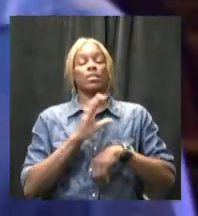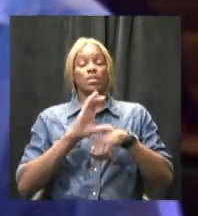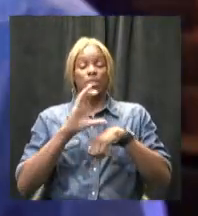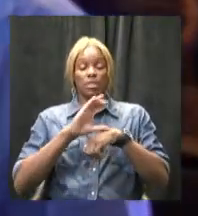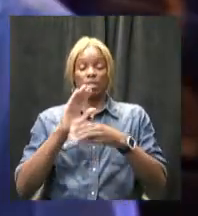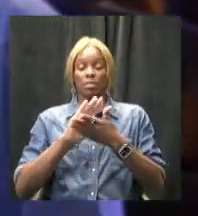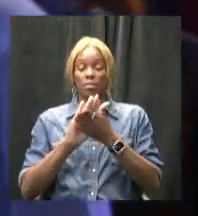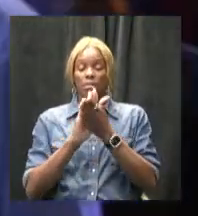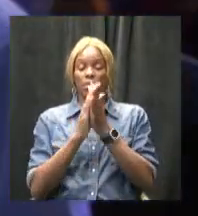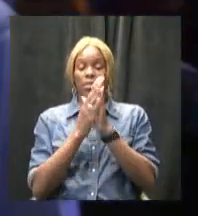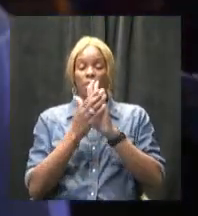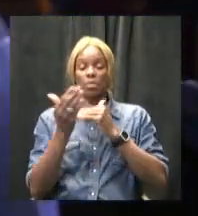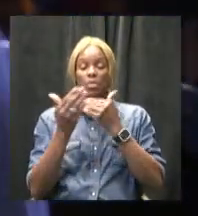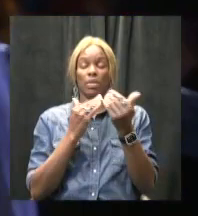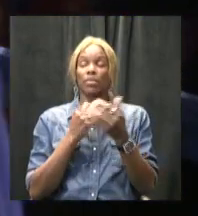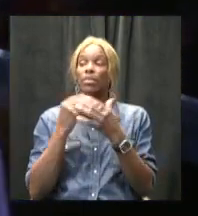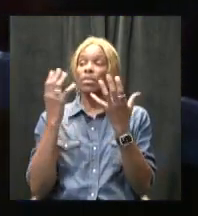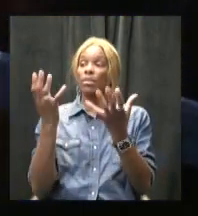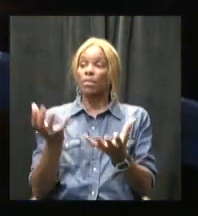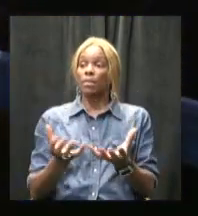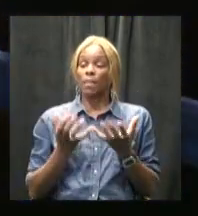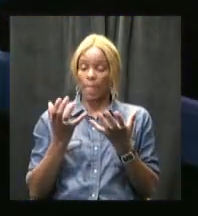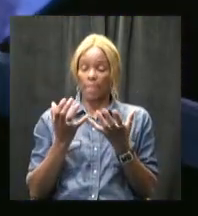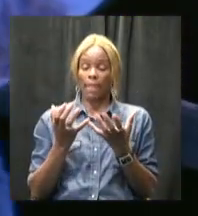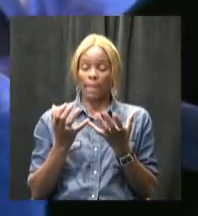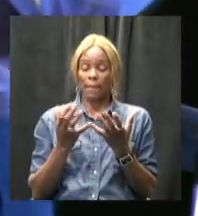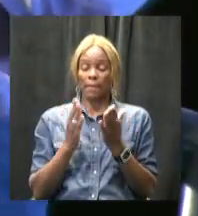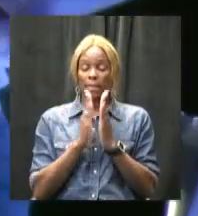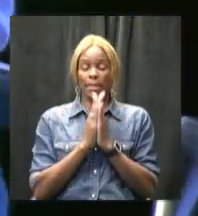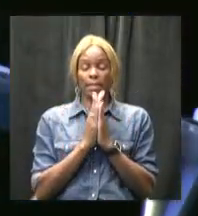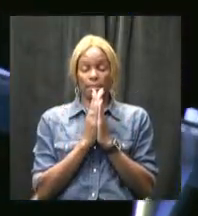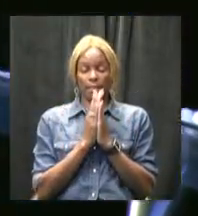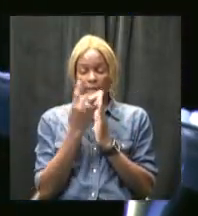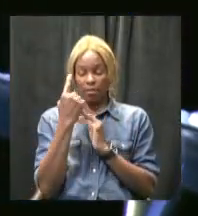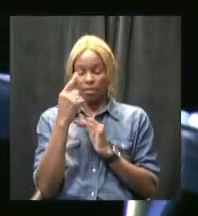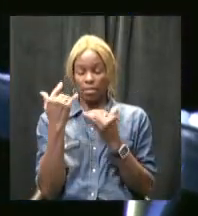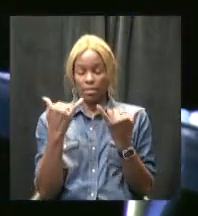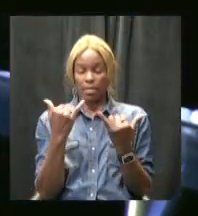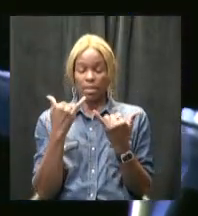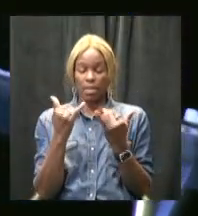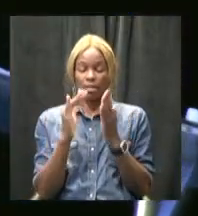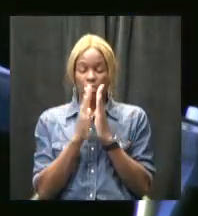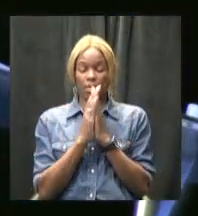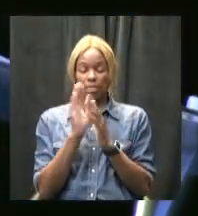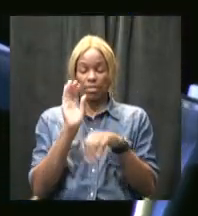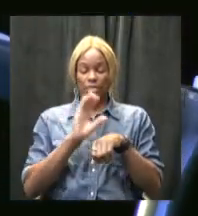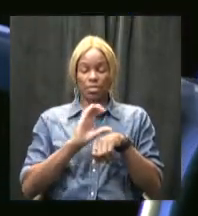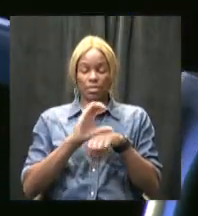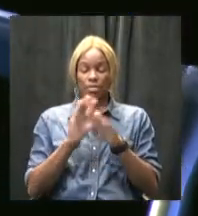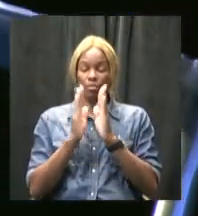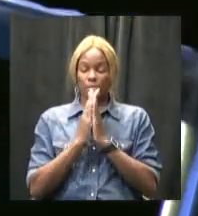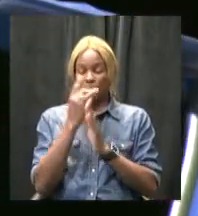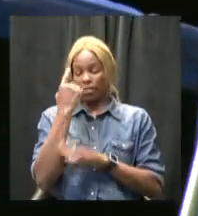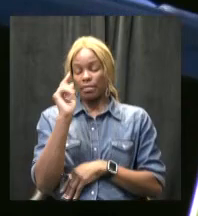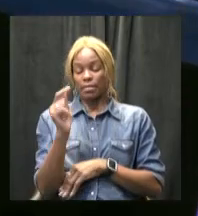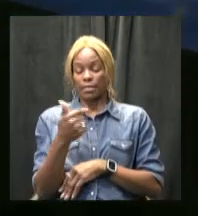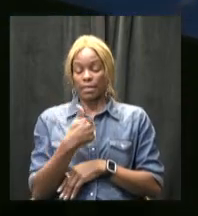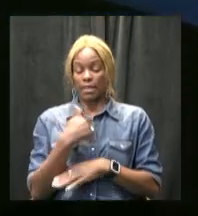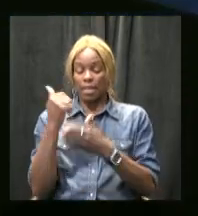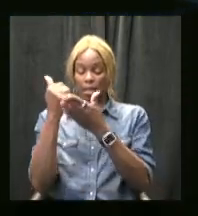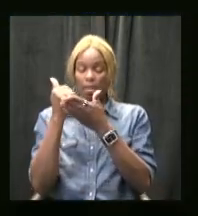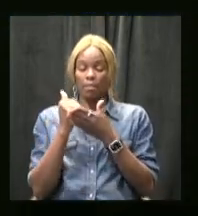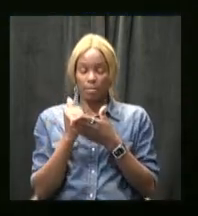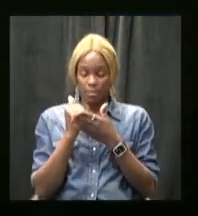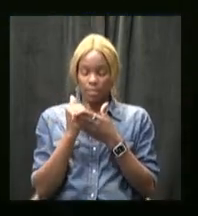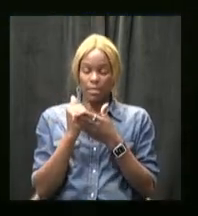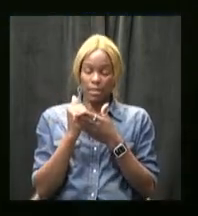be. Come on, let's pray for it all over this room. Lord, I pray for our church. I pray for me. I pray, Lord, help me to lean